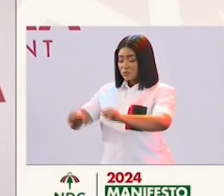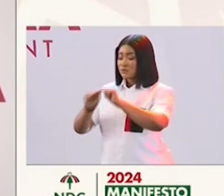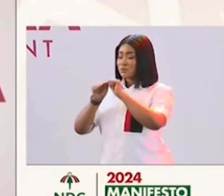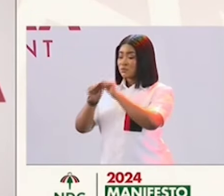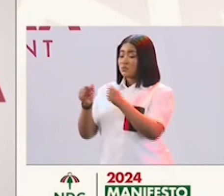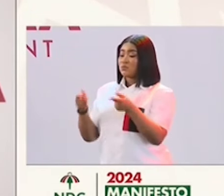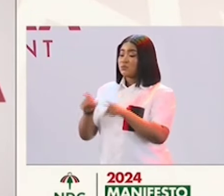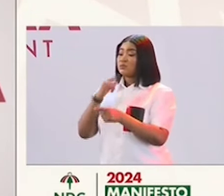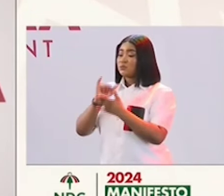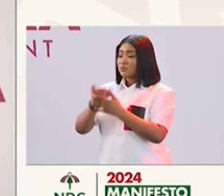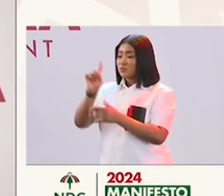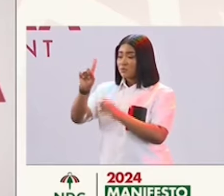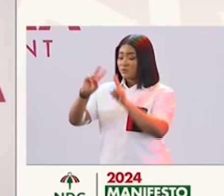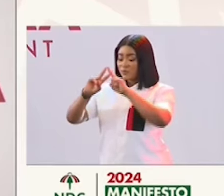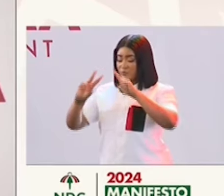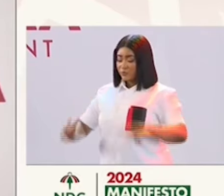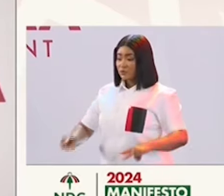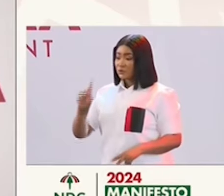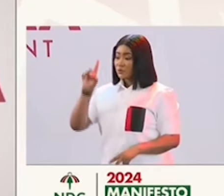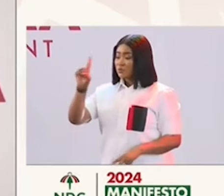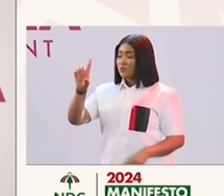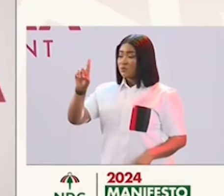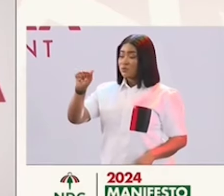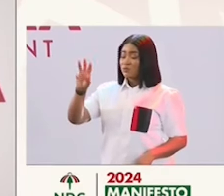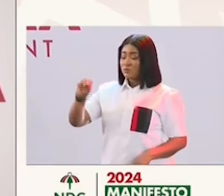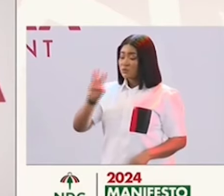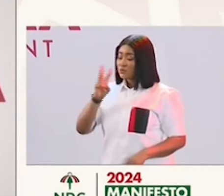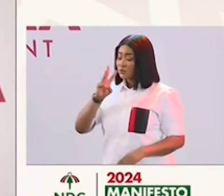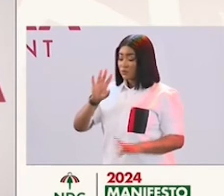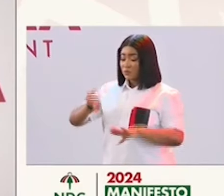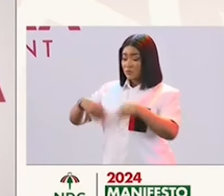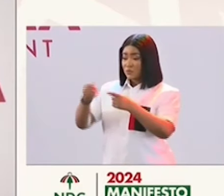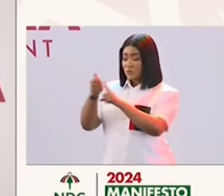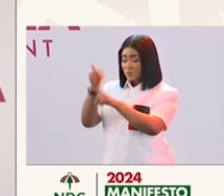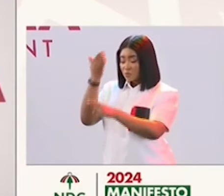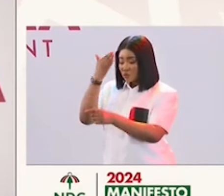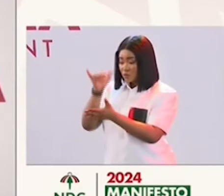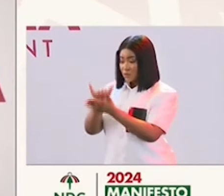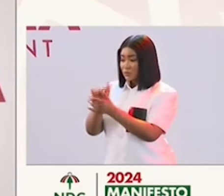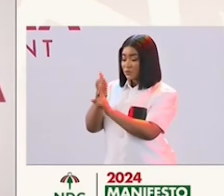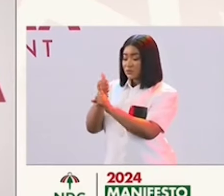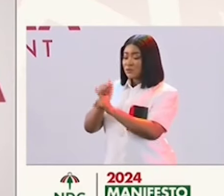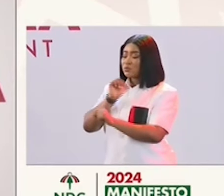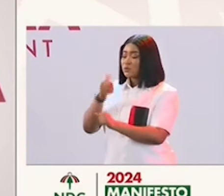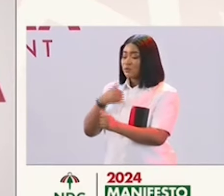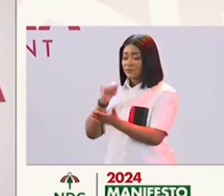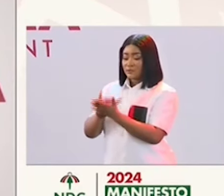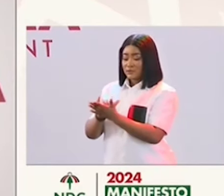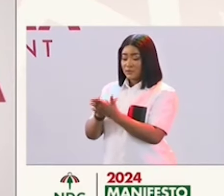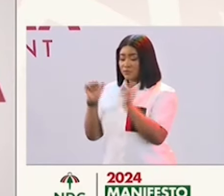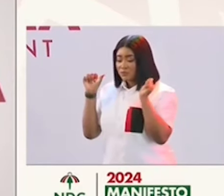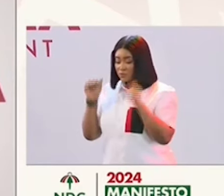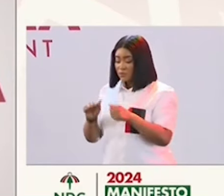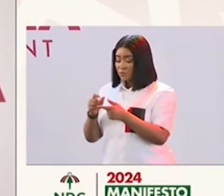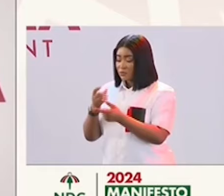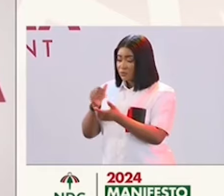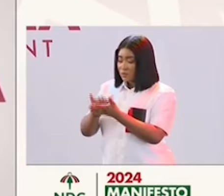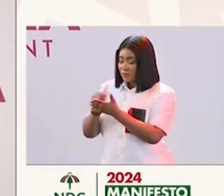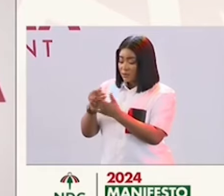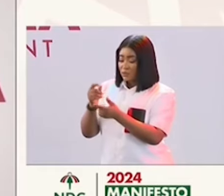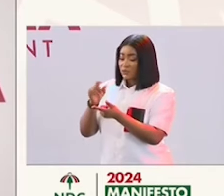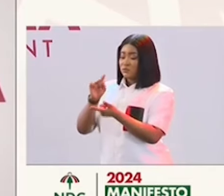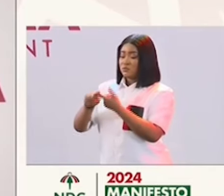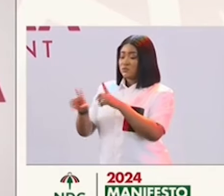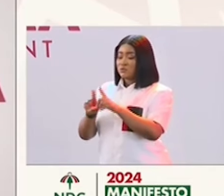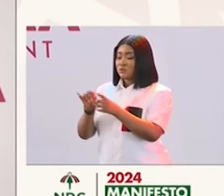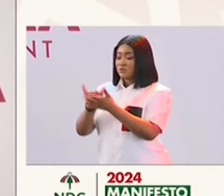one village, one dam, and you know beyond doubt that you do not have that capacity, you are deceiving the people. And that is what